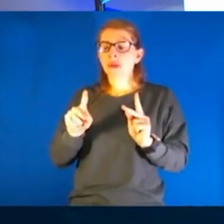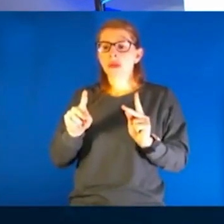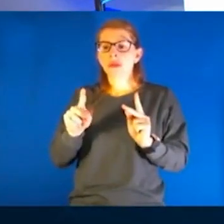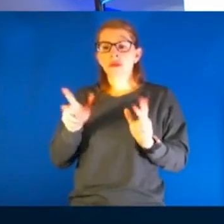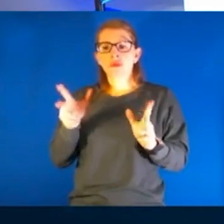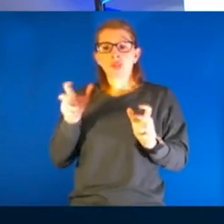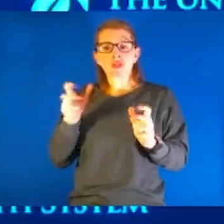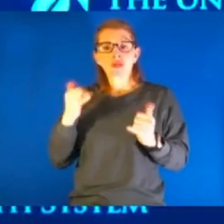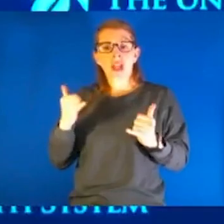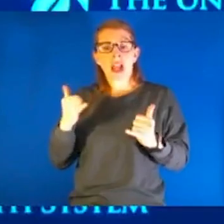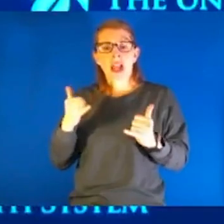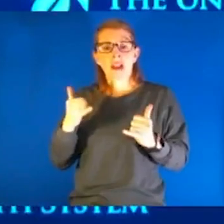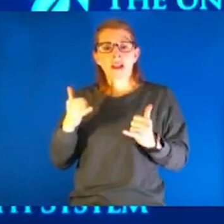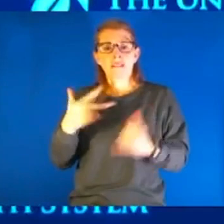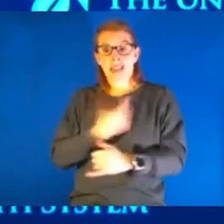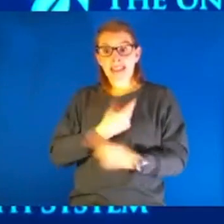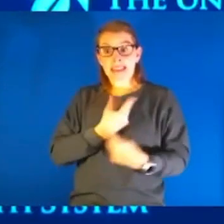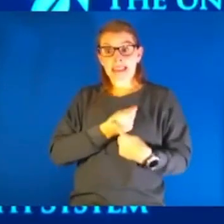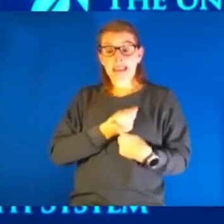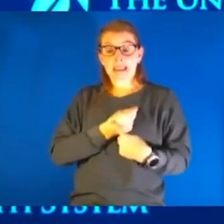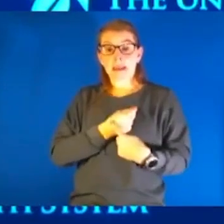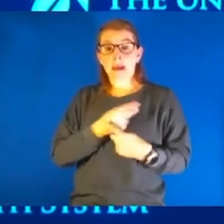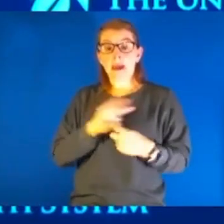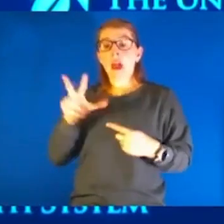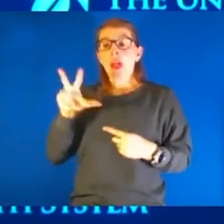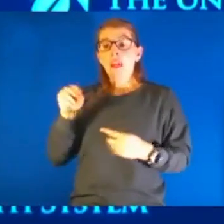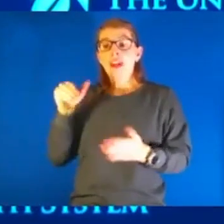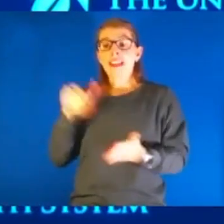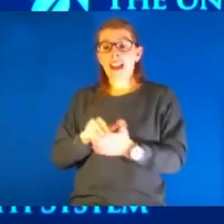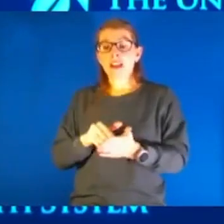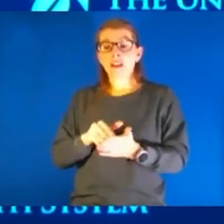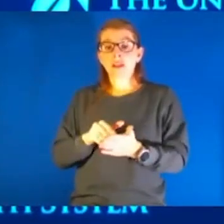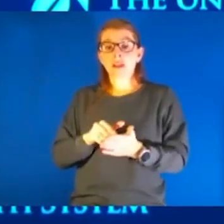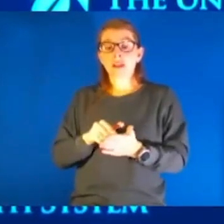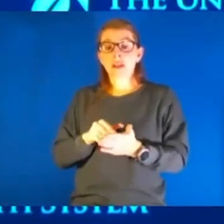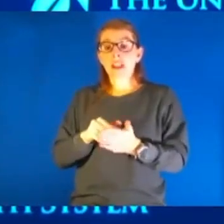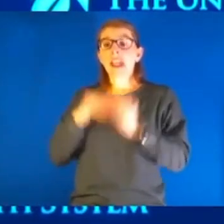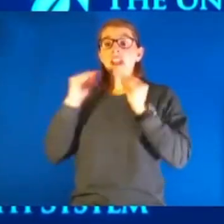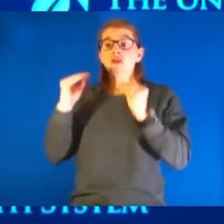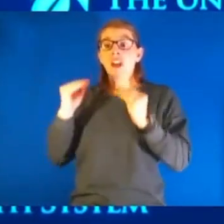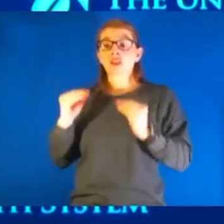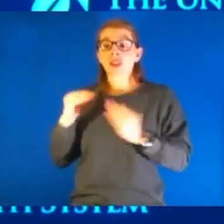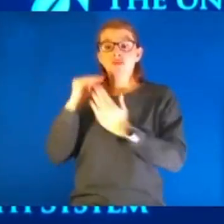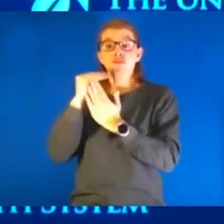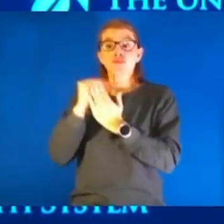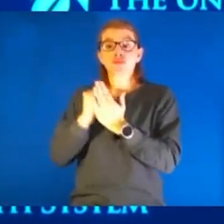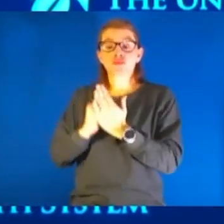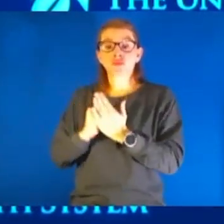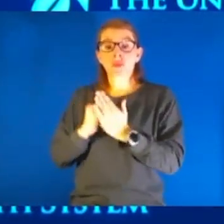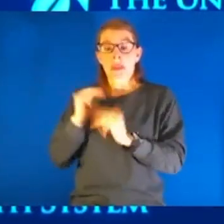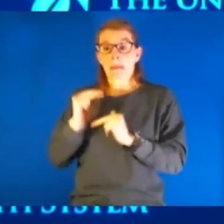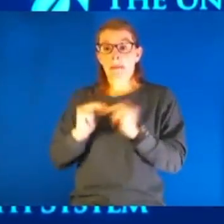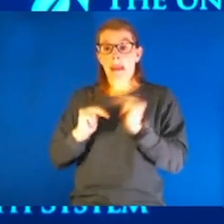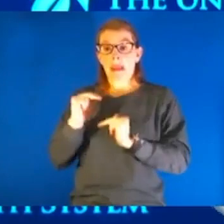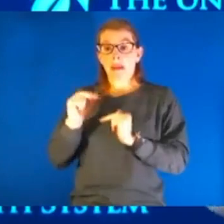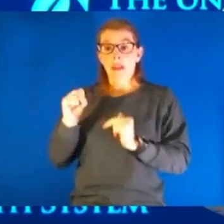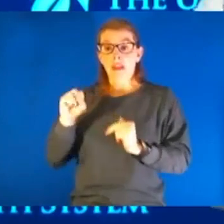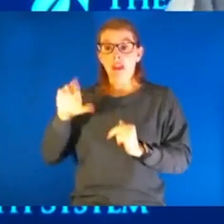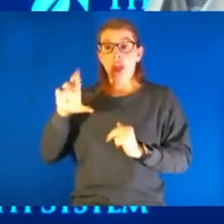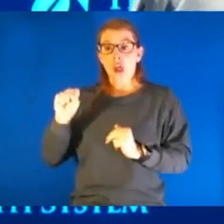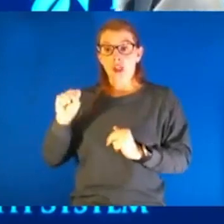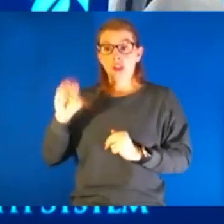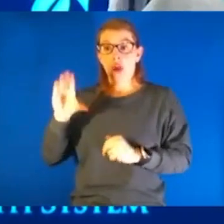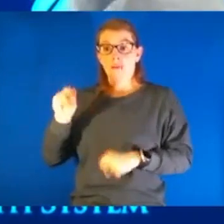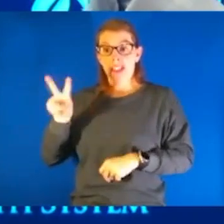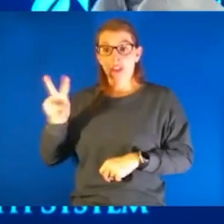vaccines, because so many, if you think about it, there are 30,000 sets of instructions to build SARS-CoV-2. Yeah. And you've